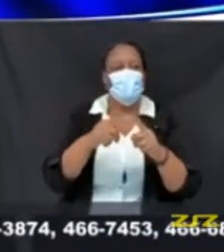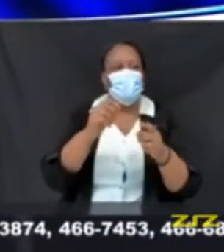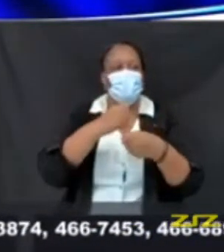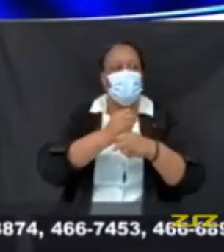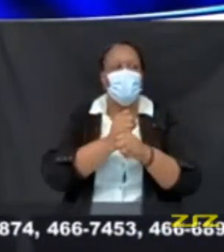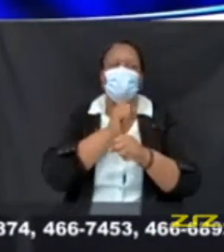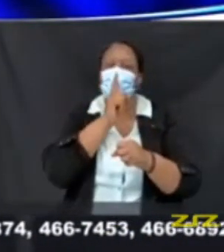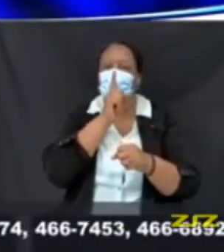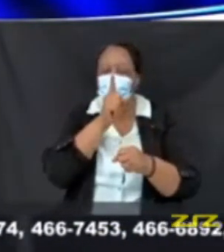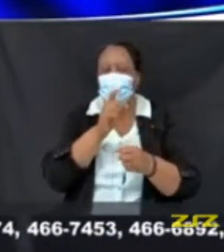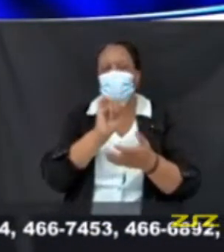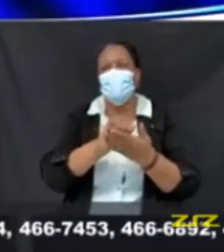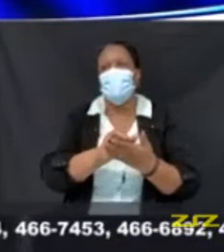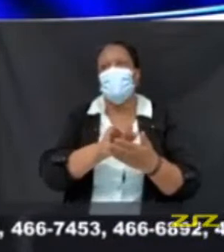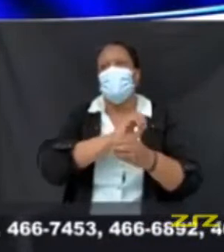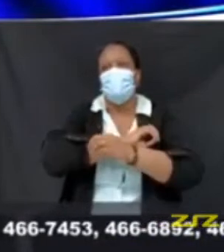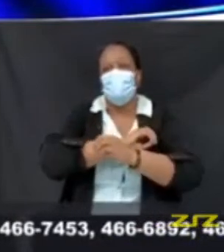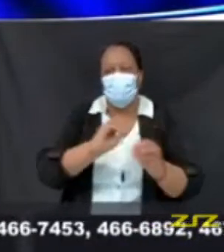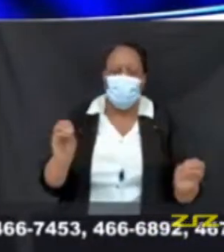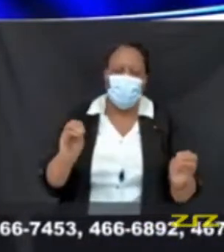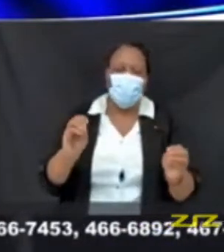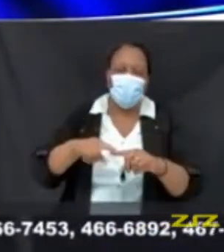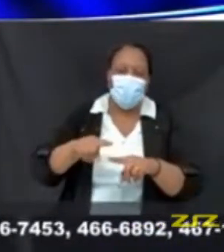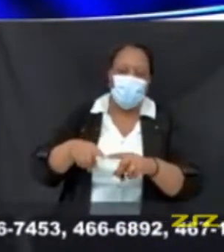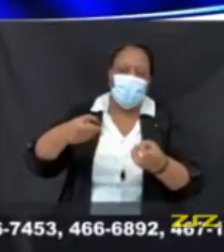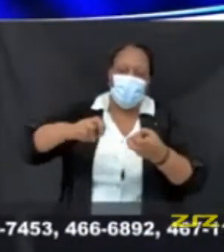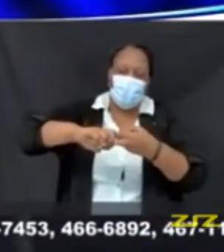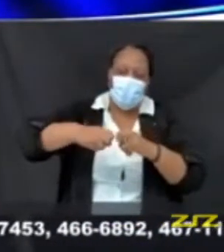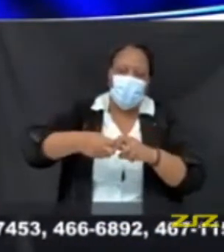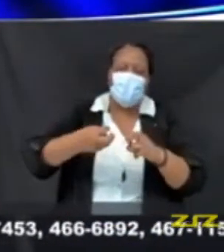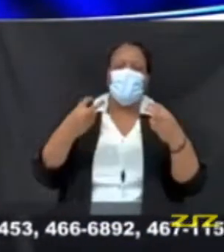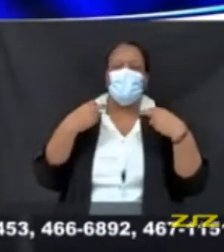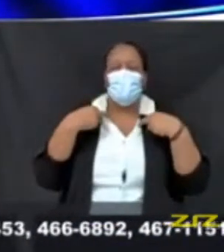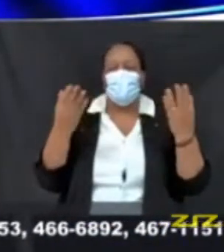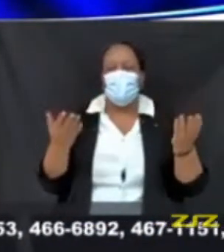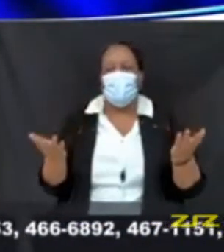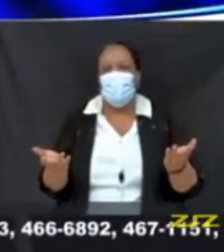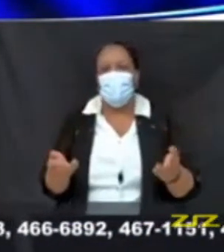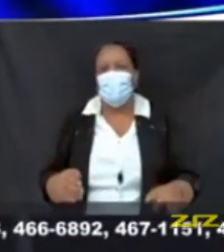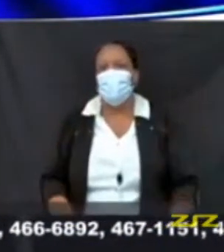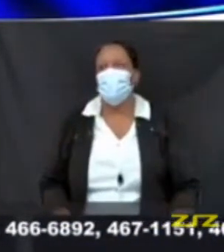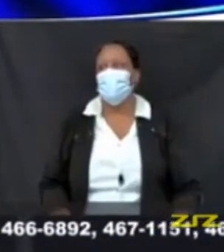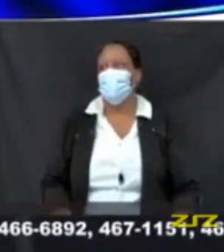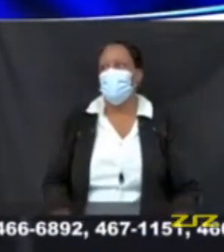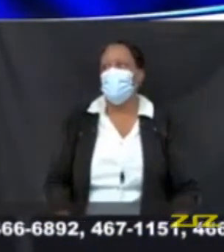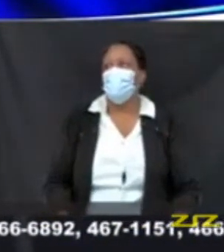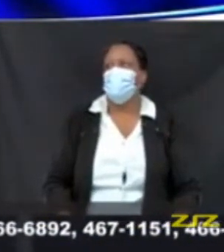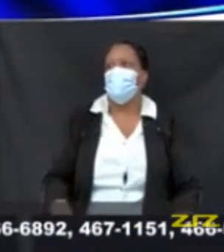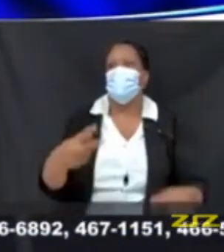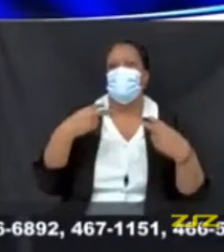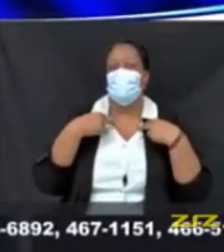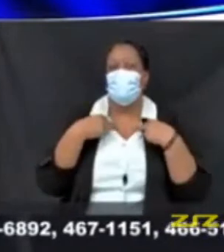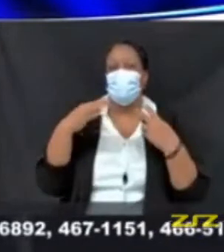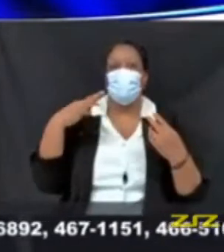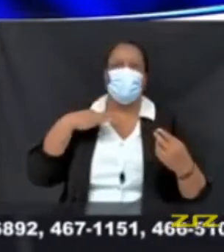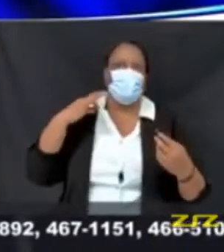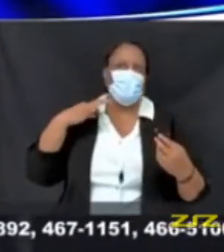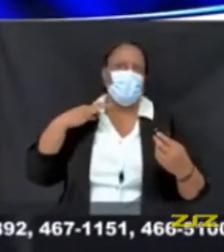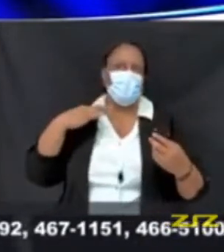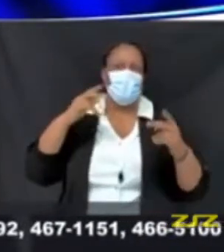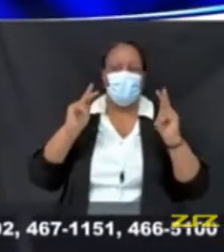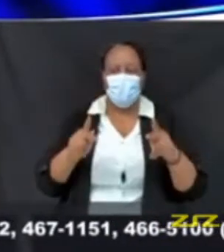as the Ministry of National Security's Fire and Rescue Department, emergency support agencies such as the Ministry of Health,